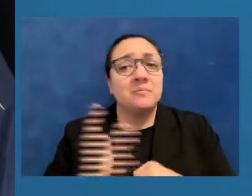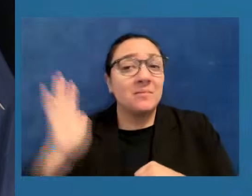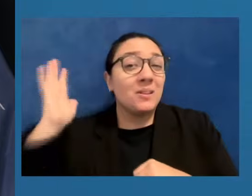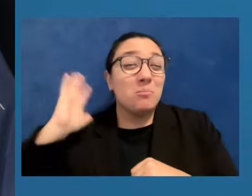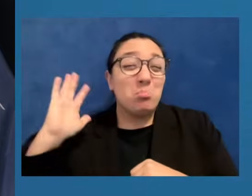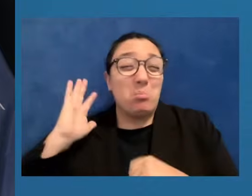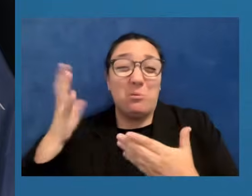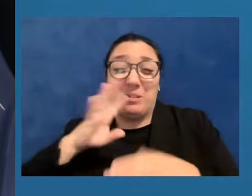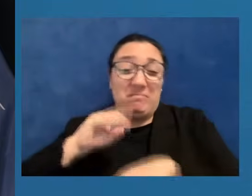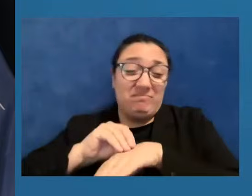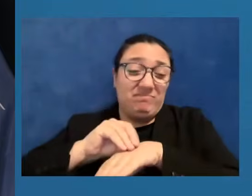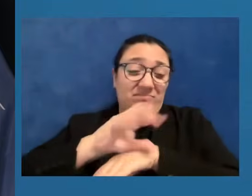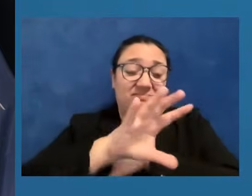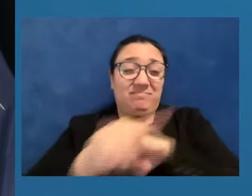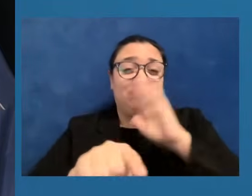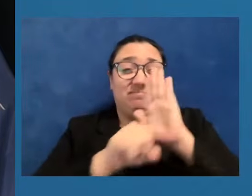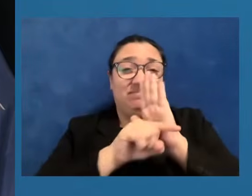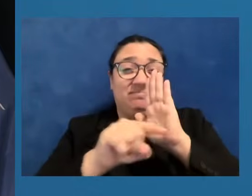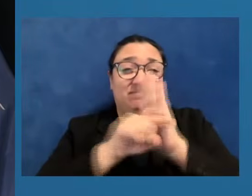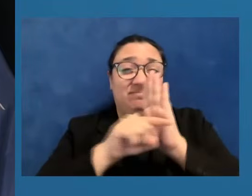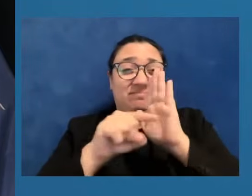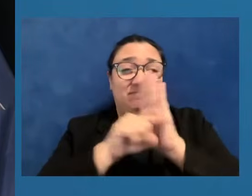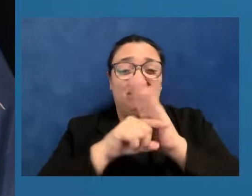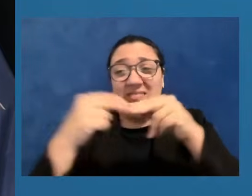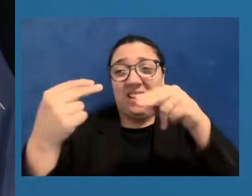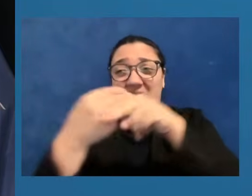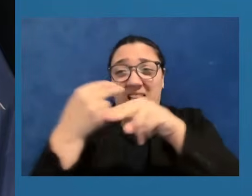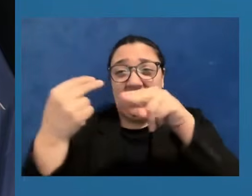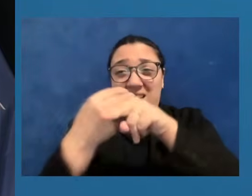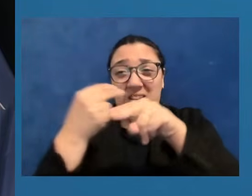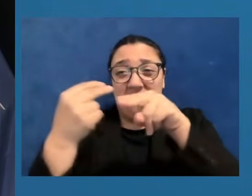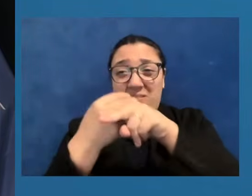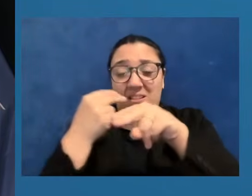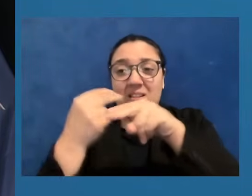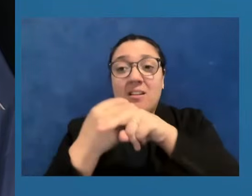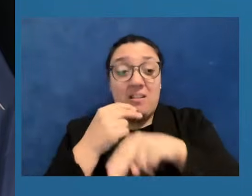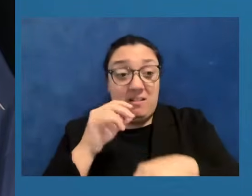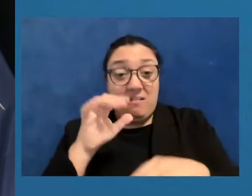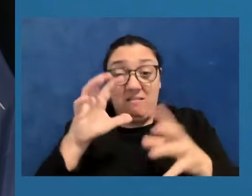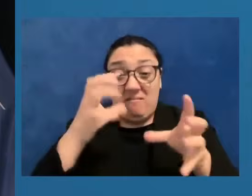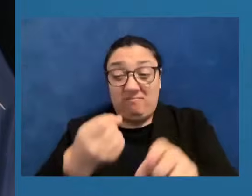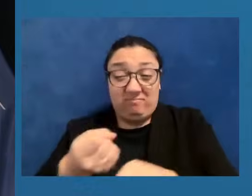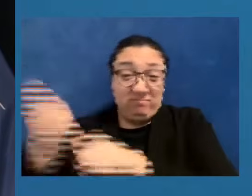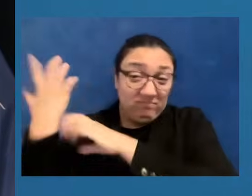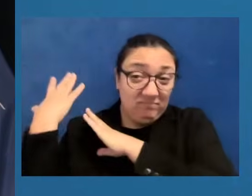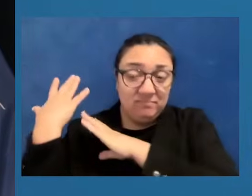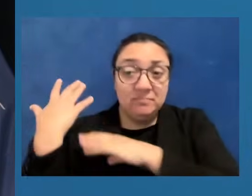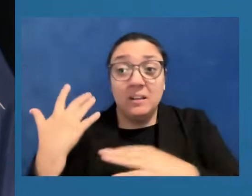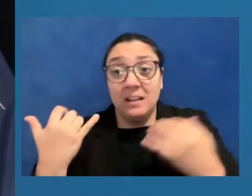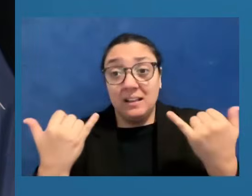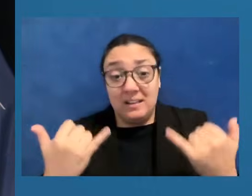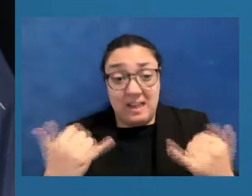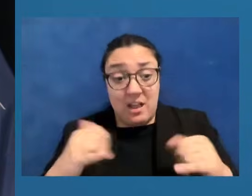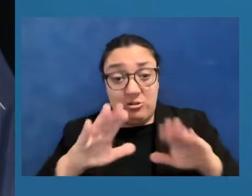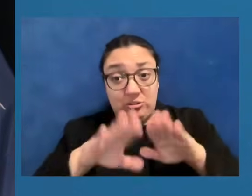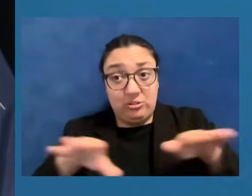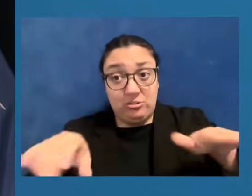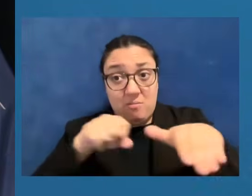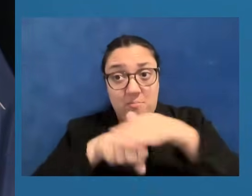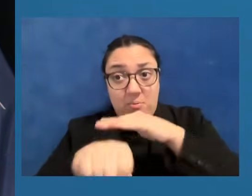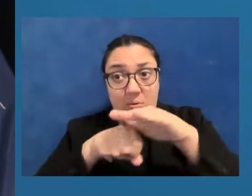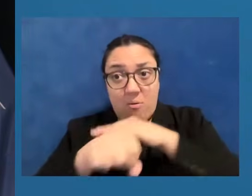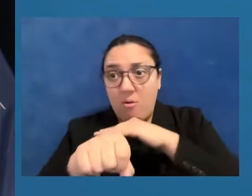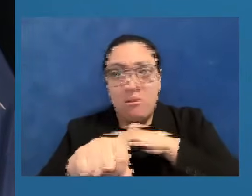for decades, this highway. And it'll resonate for generations to come. The kids born now will never know. Will never know what that was